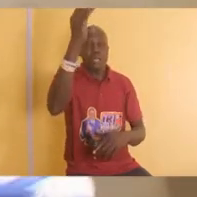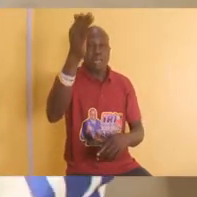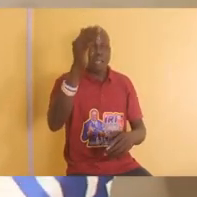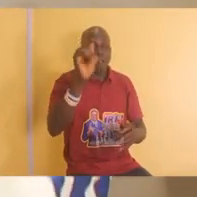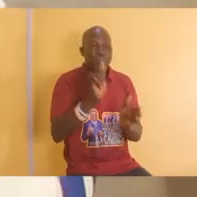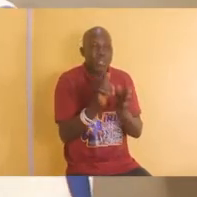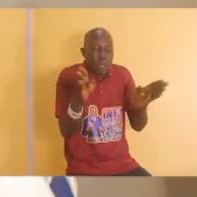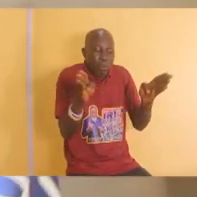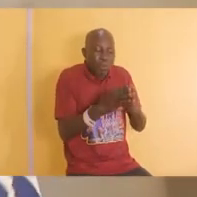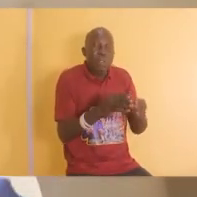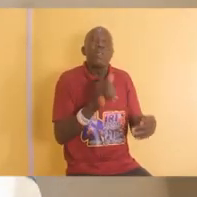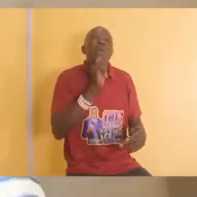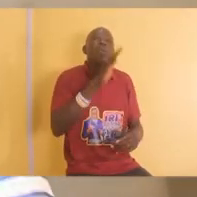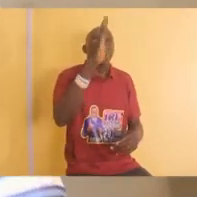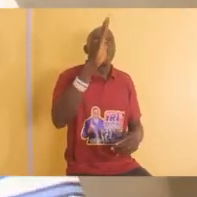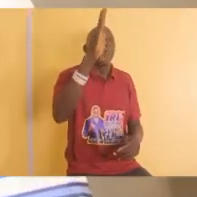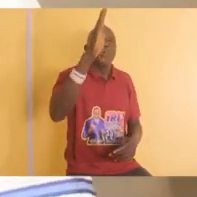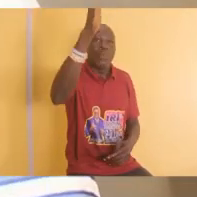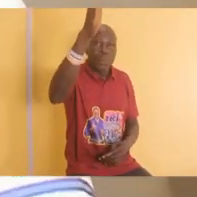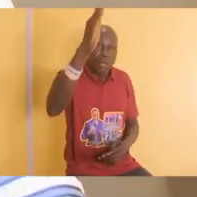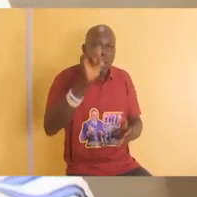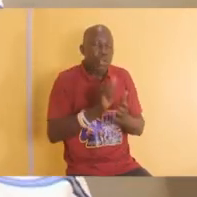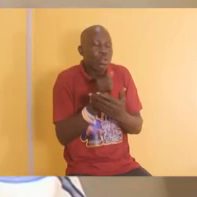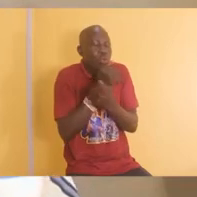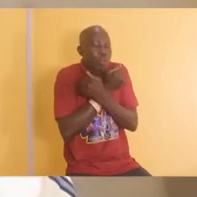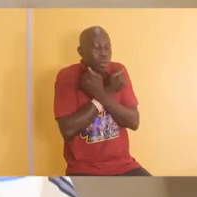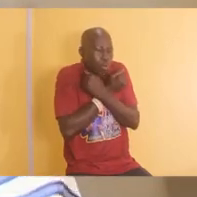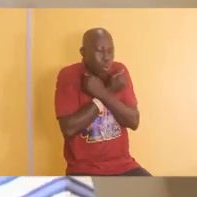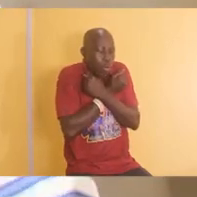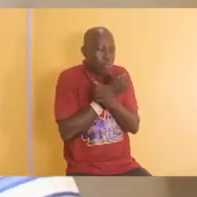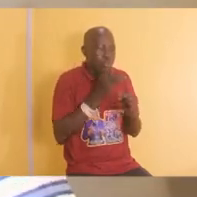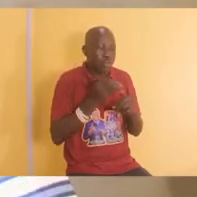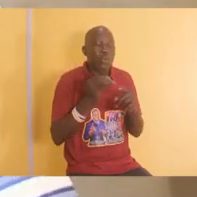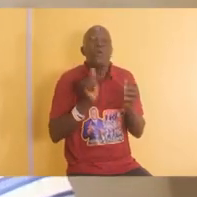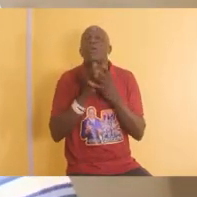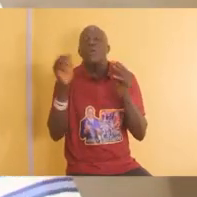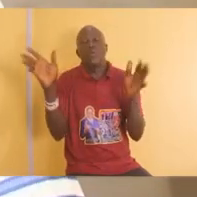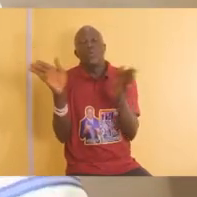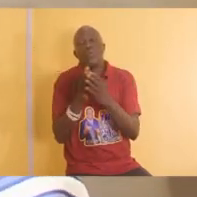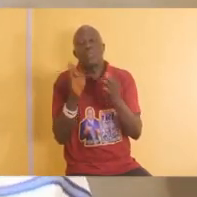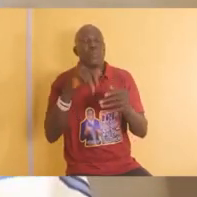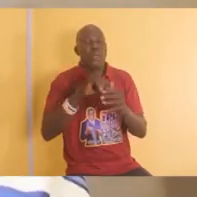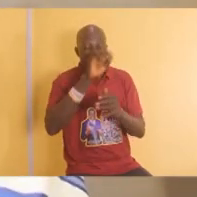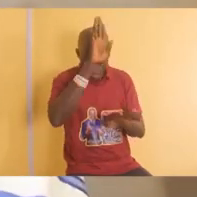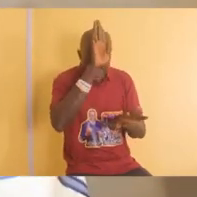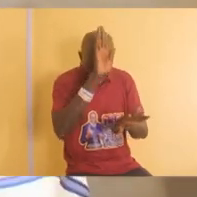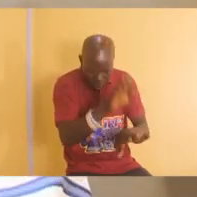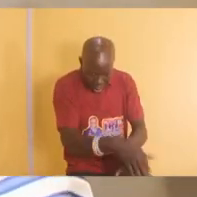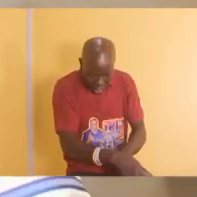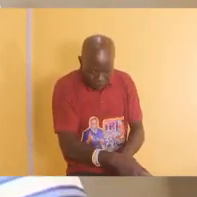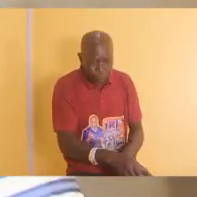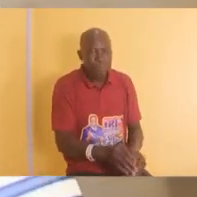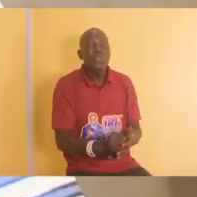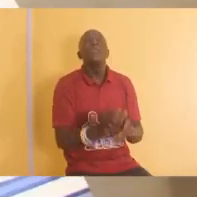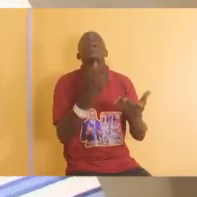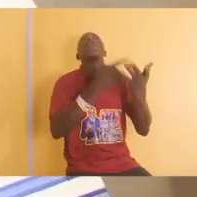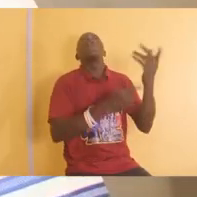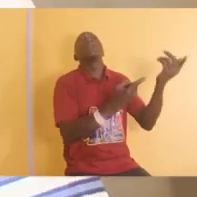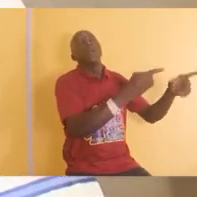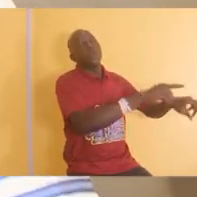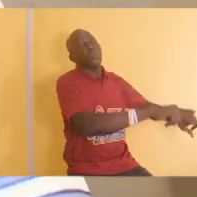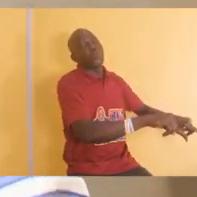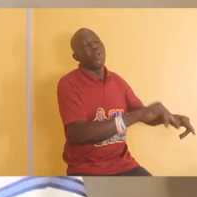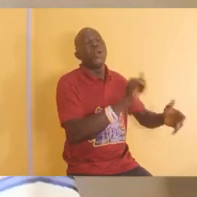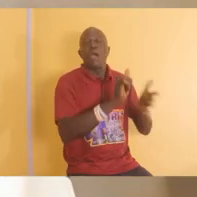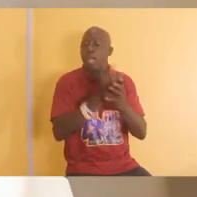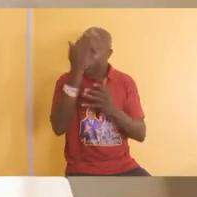got there, Oba ya ya, he met his grandmother. Don't fear again. That lost so much. Then Oba, I went to meet her. Oba le, frustrated. Yani Claude, that's